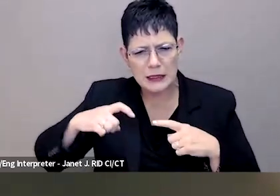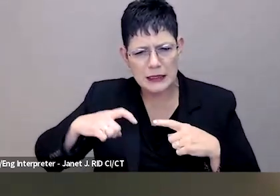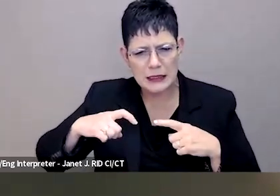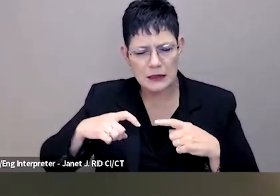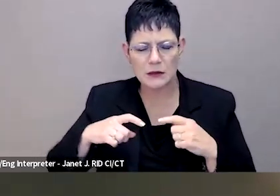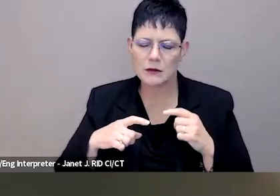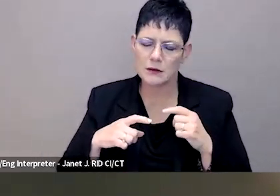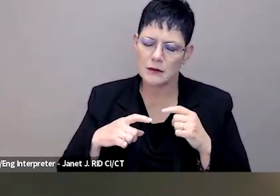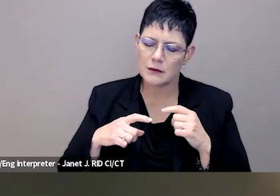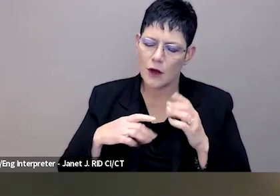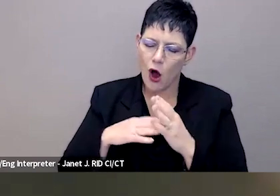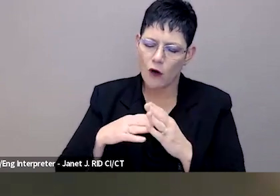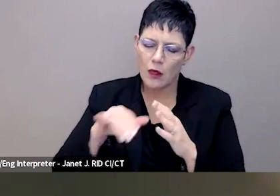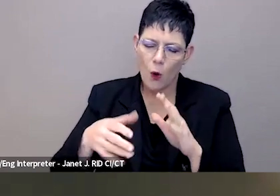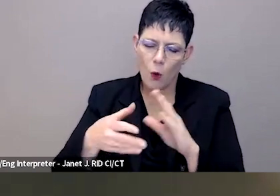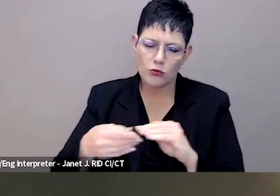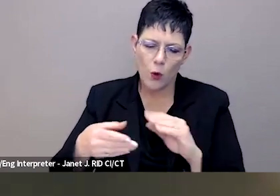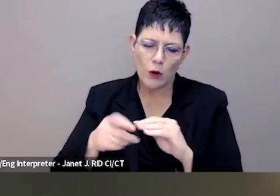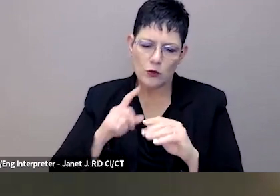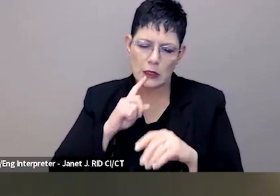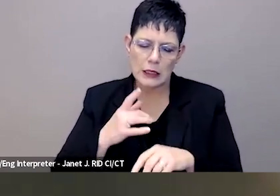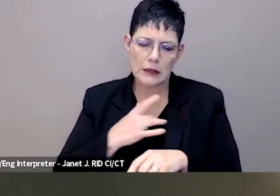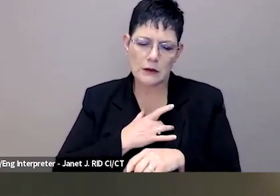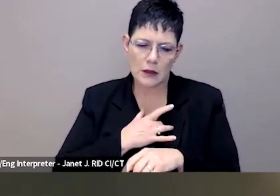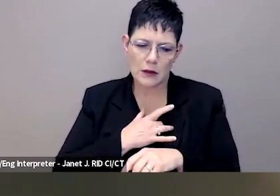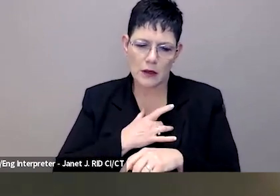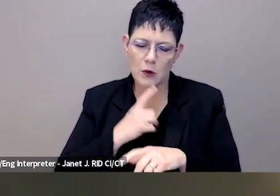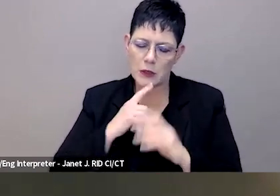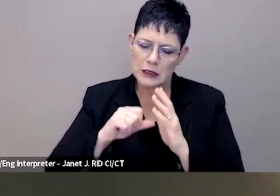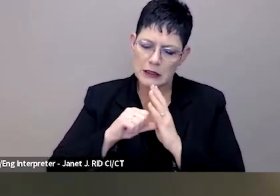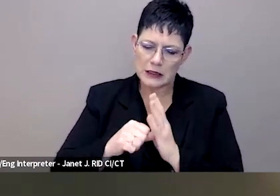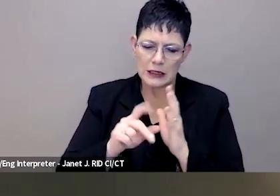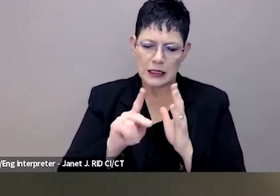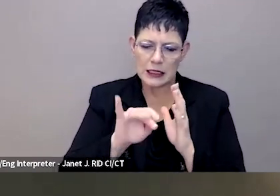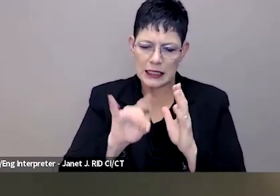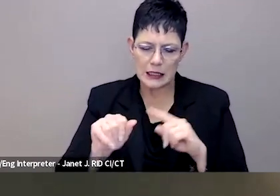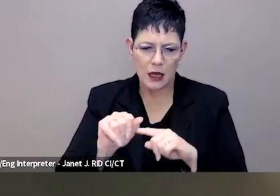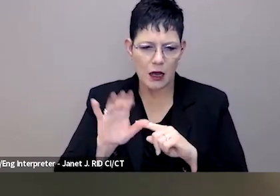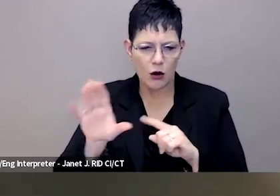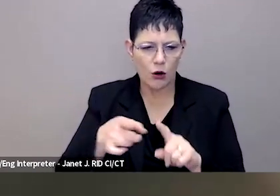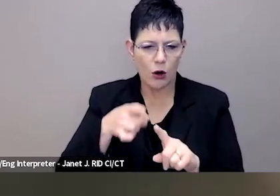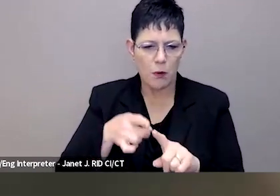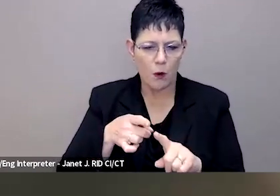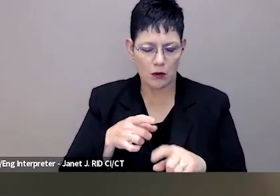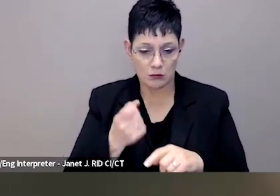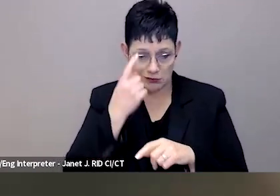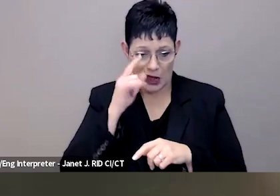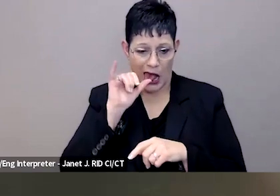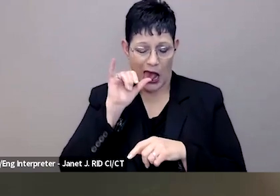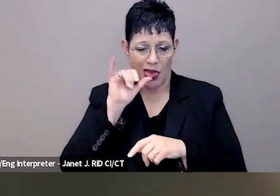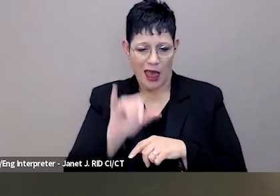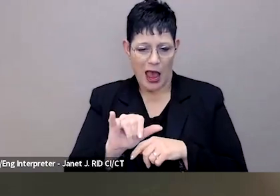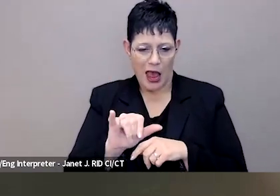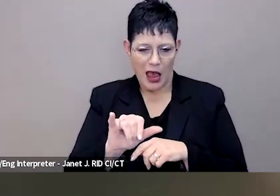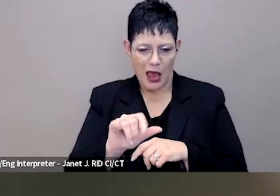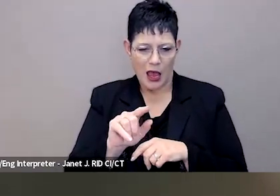the most, right? And I think, to underscore Kezia's point, it's because when that relationship is strong among that triad,